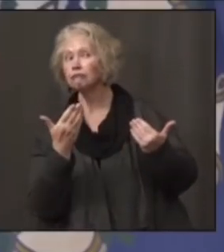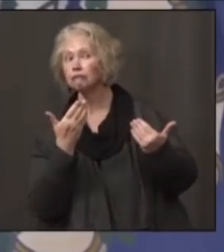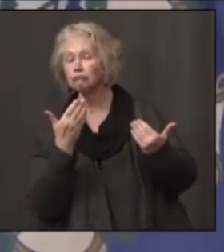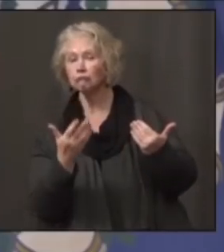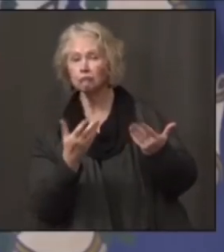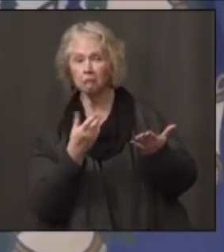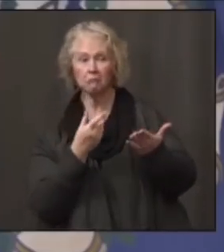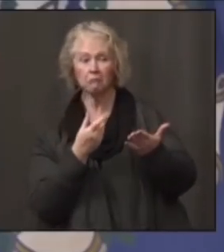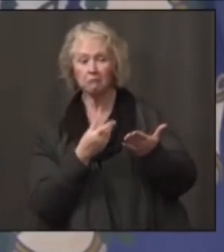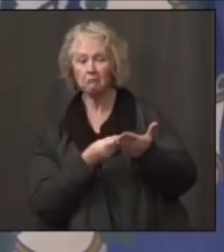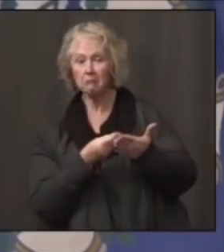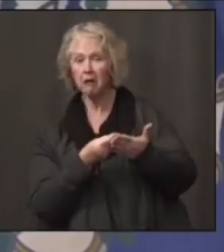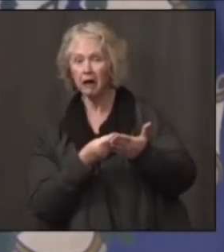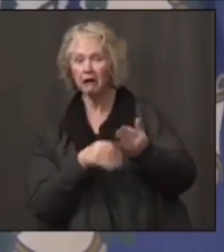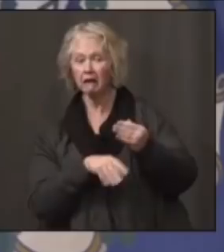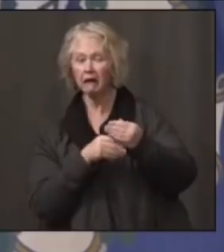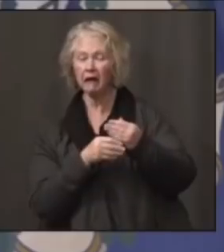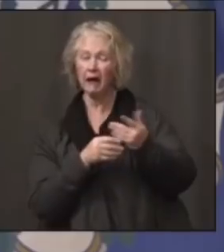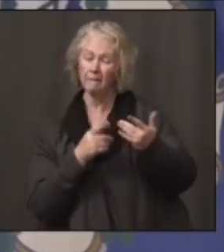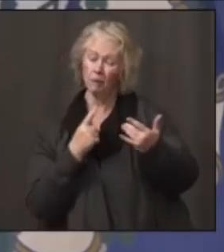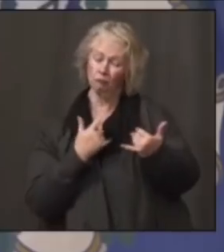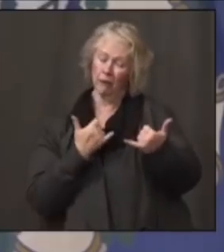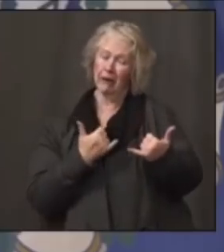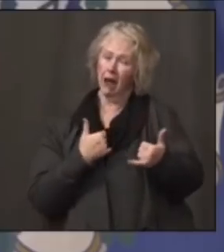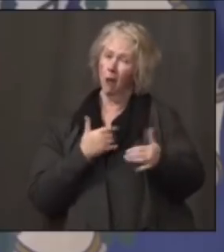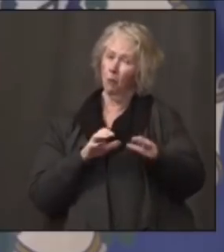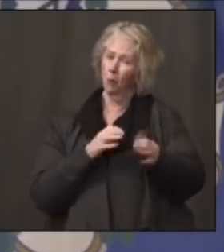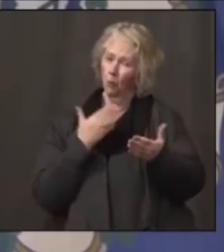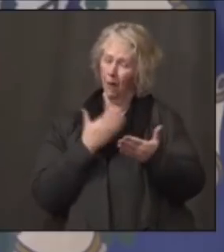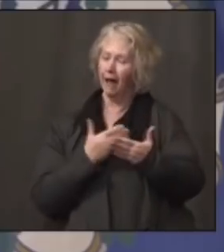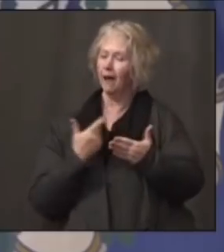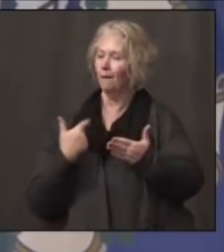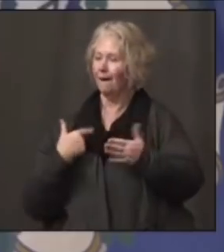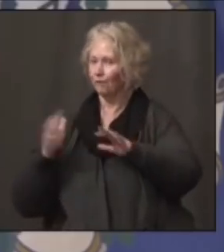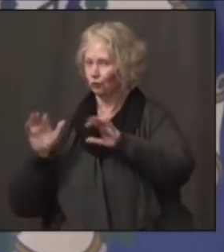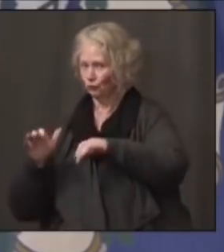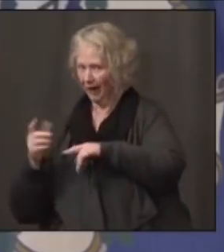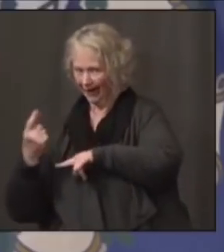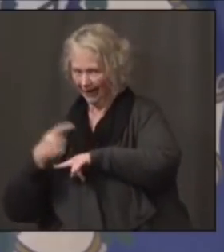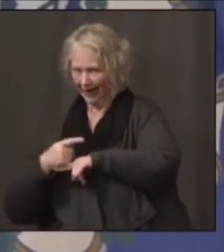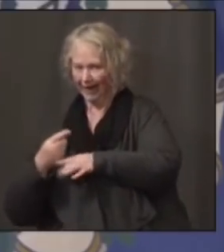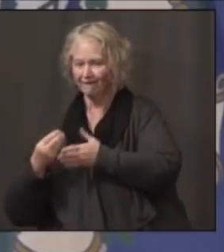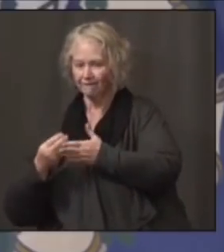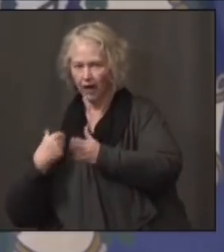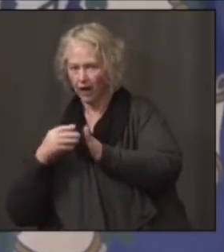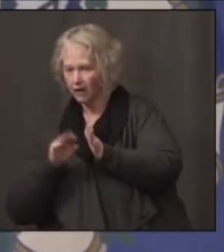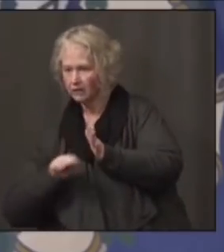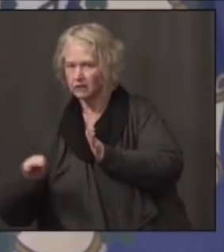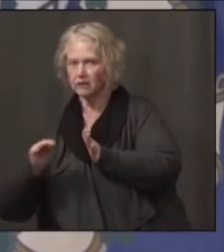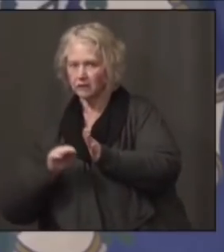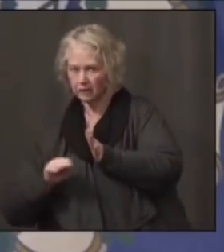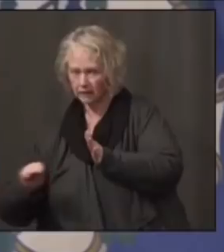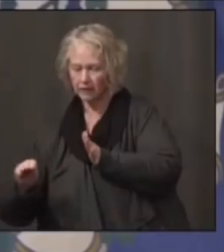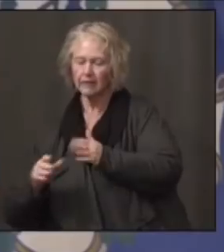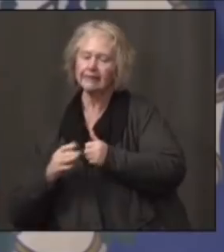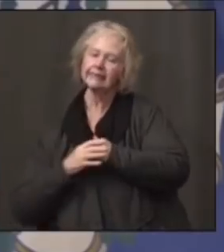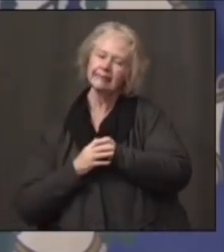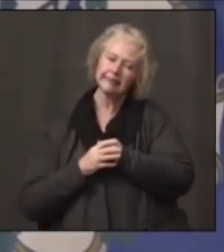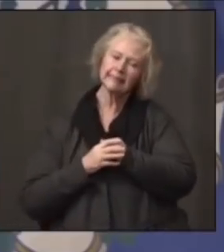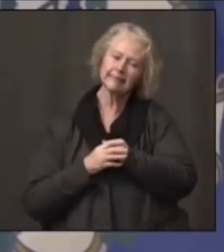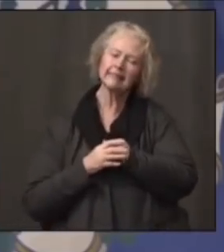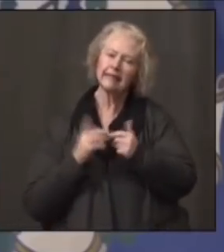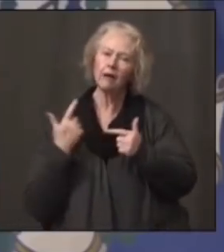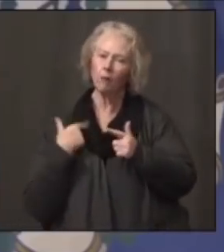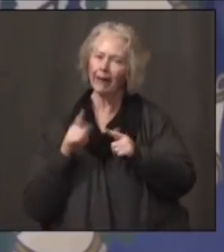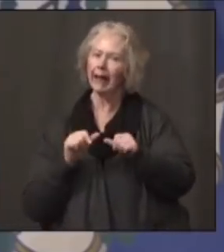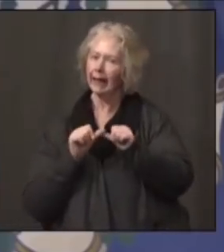that before. Look, we're in pretty good shape. Not only do we have a rainy day fund, we've allocated some resources, so we're going to be able to